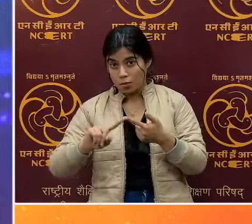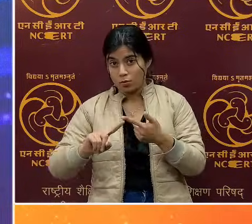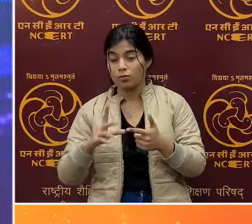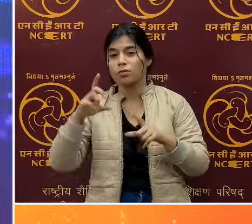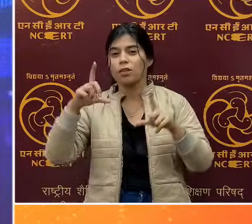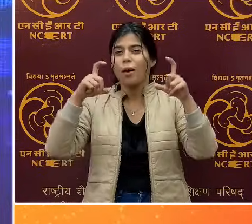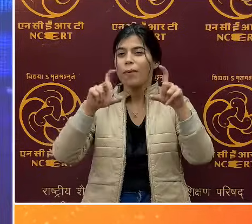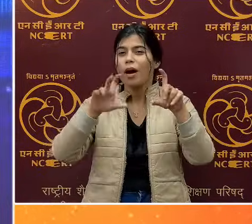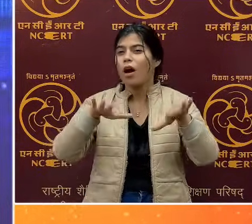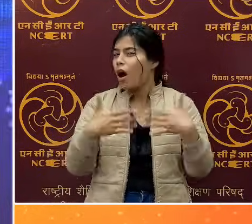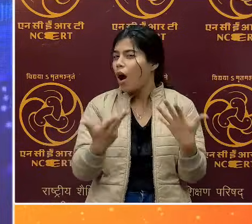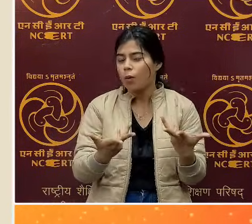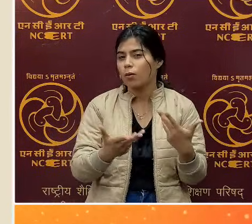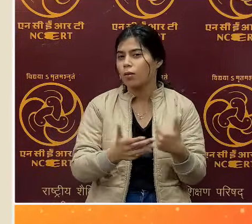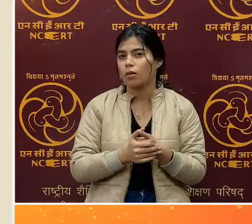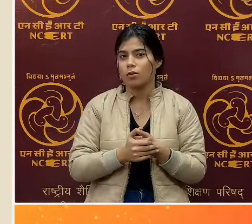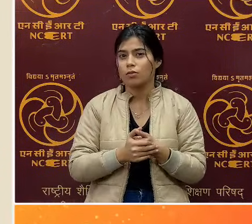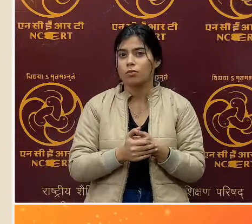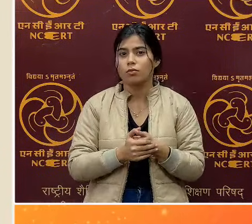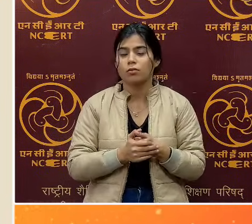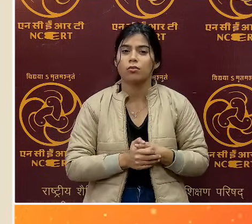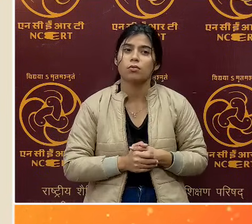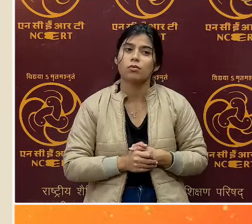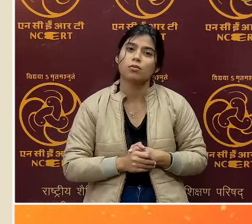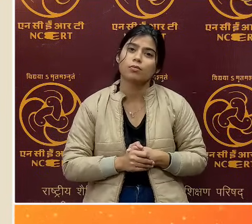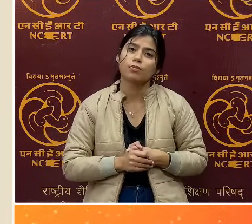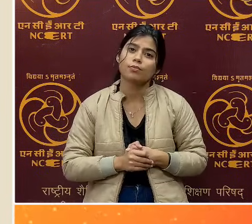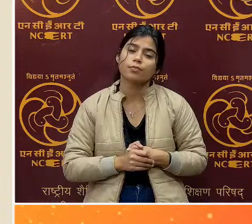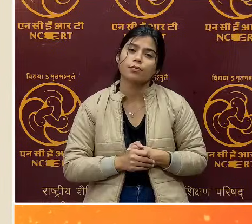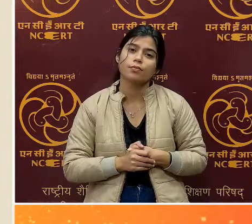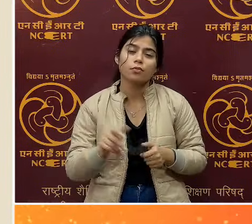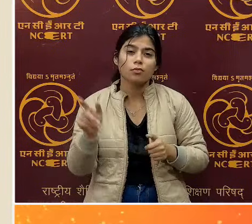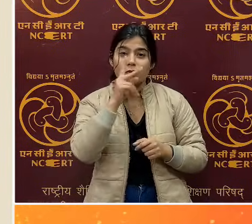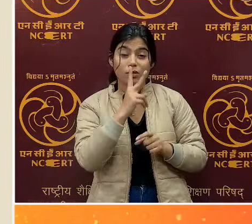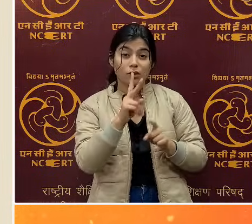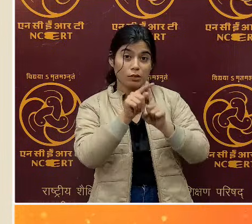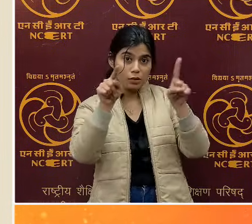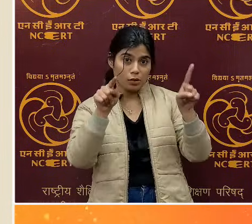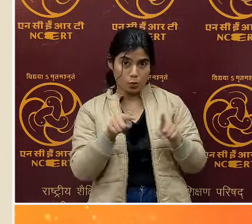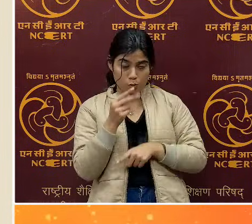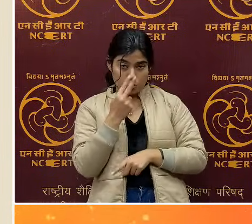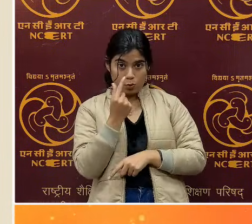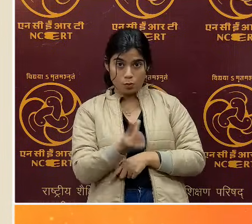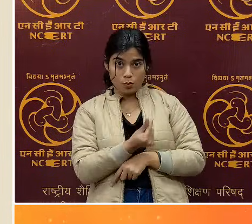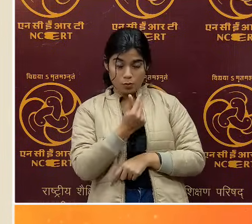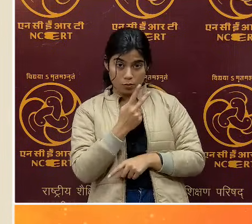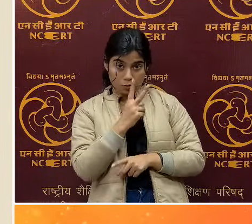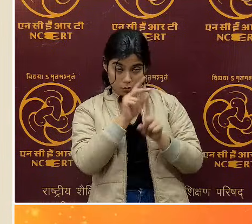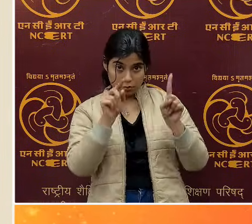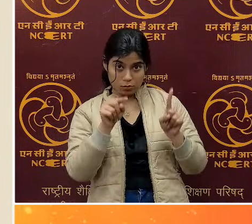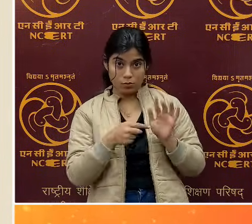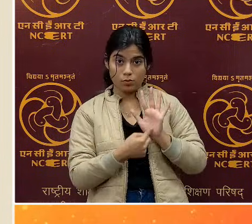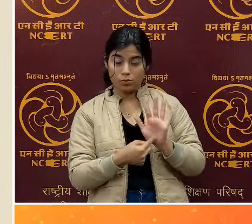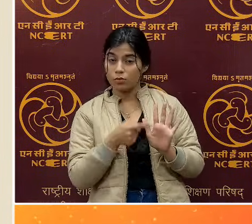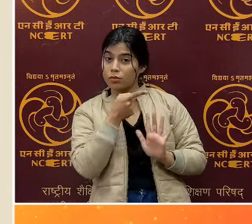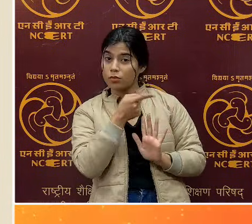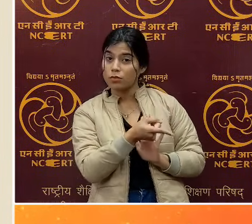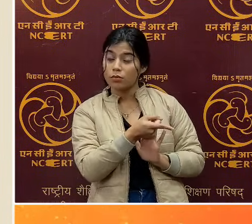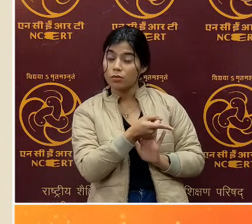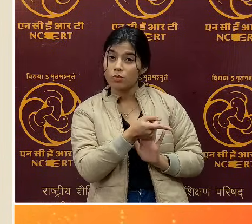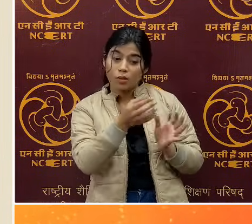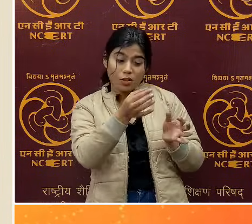so we'll quickly see in here. On the screen you can see, Yes. this is what is the object, lighted